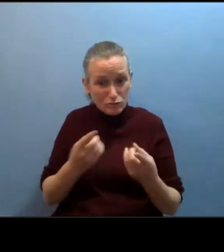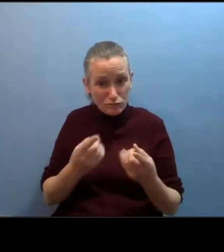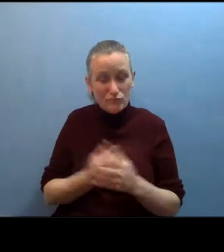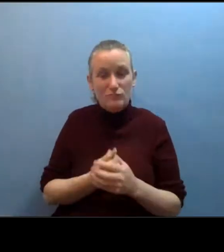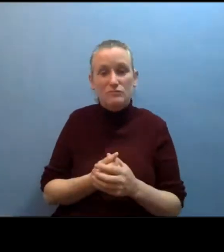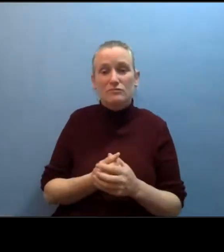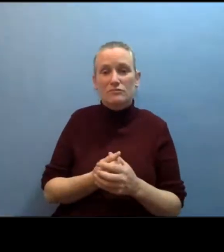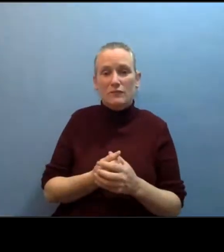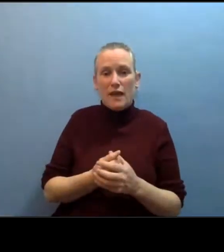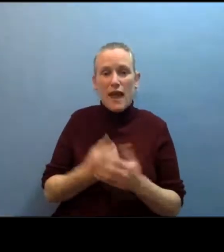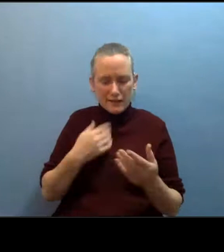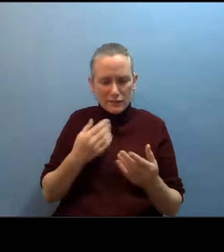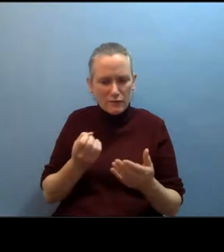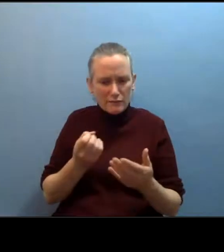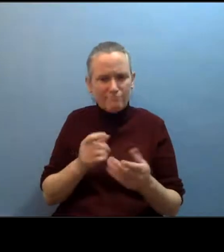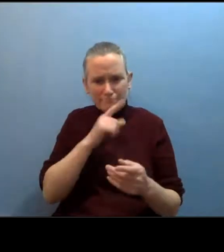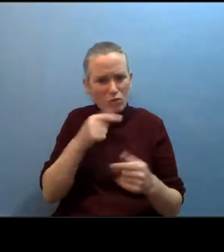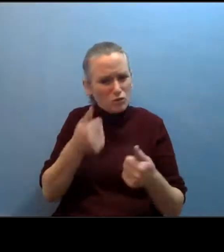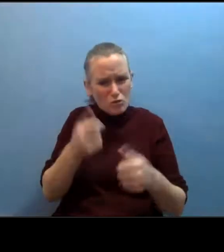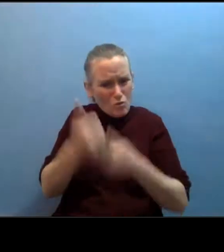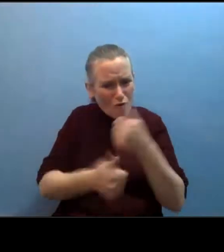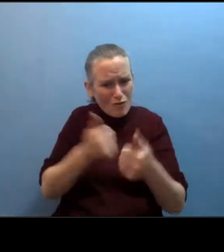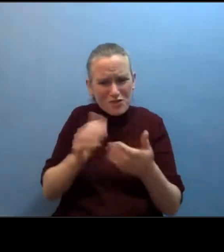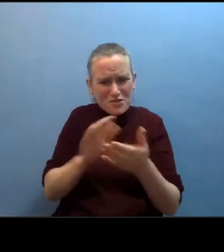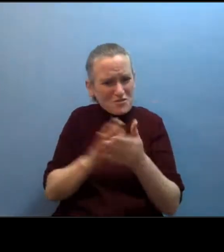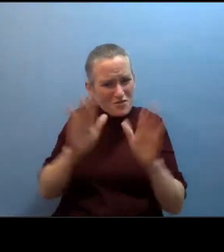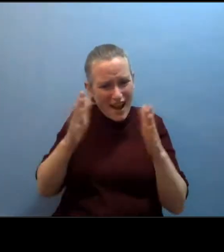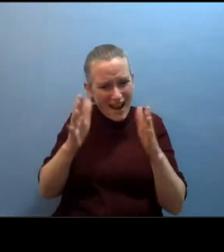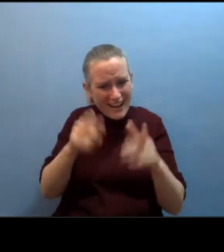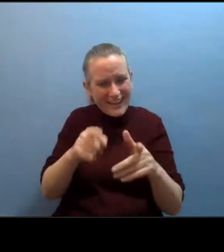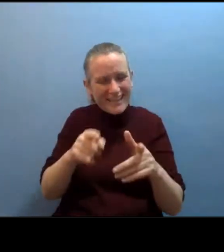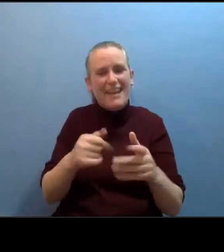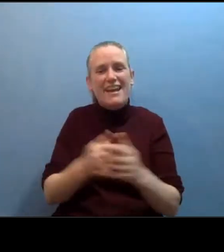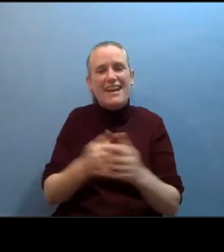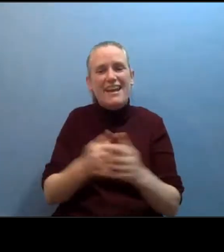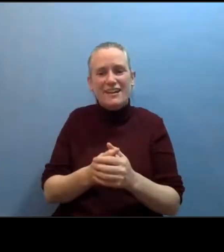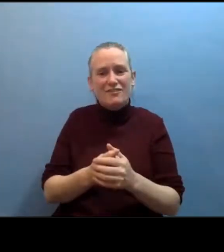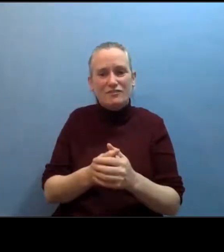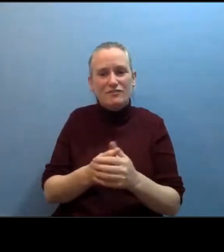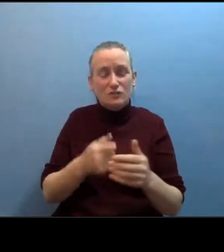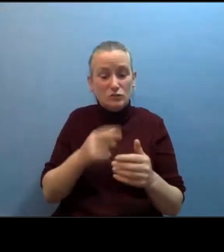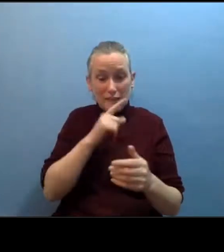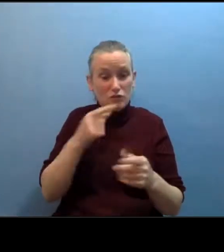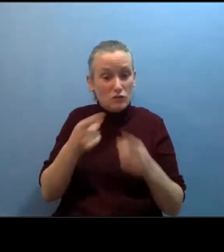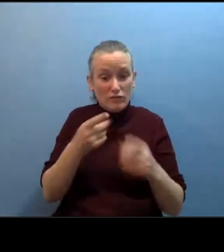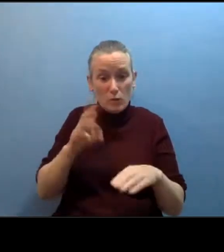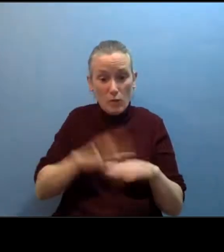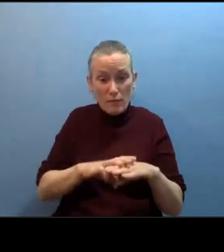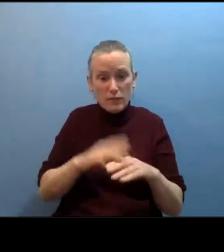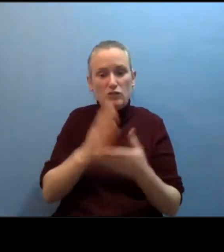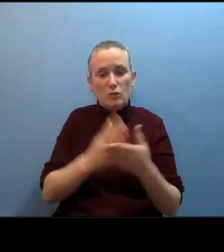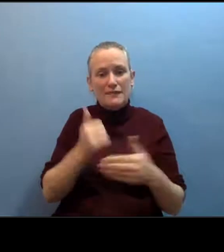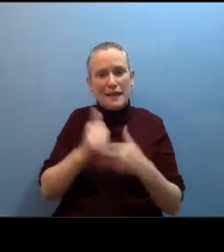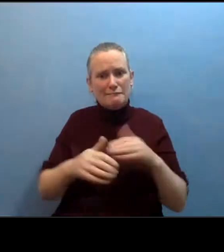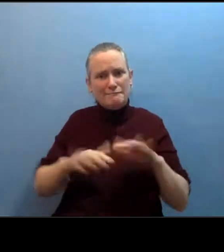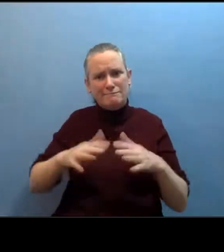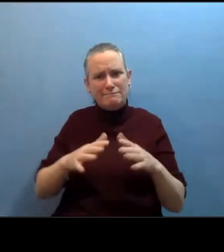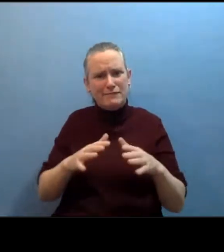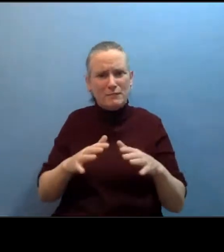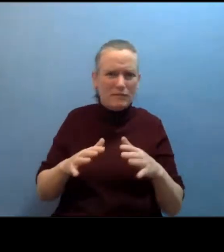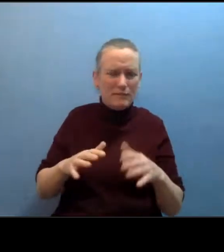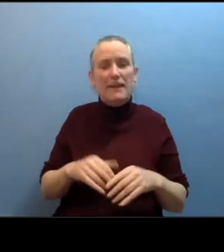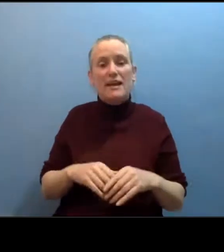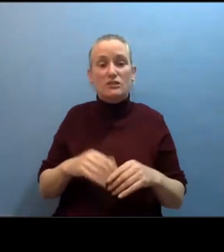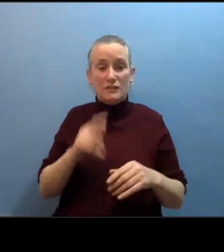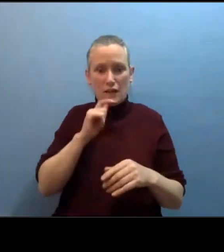she's doing really well, and giving her that, you know, you said she's still she's doing really well, and but has wobbly days, so highlighting to her her